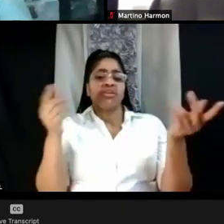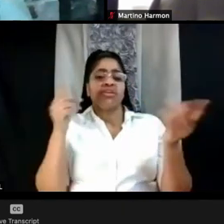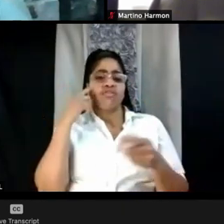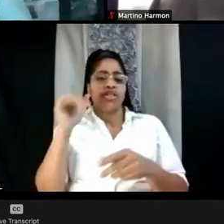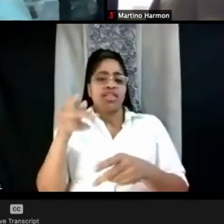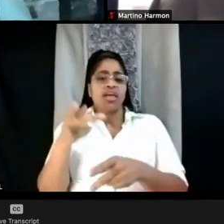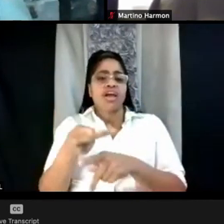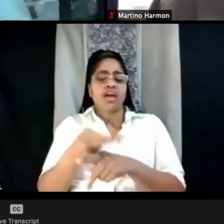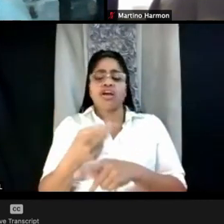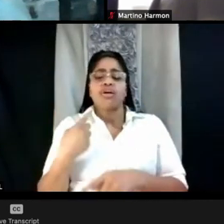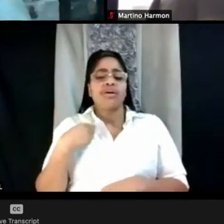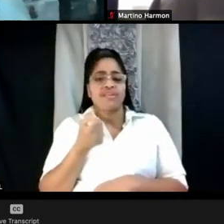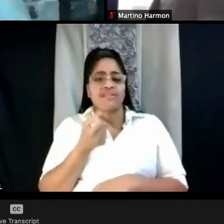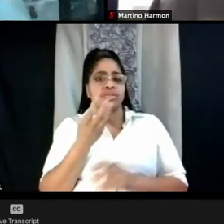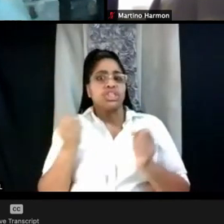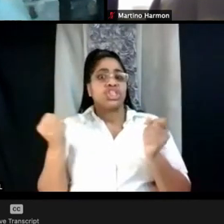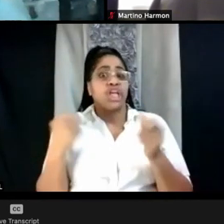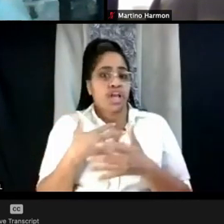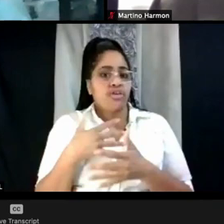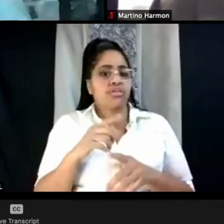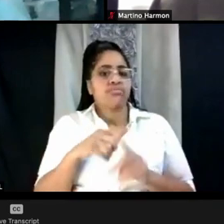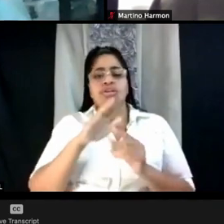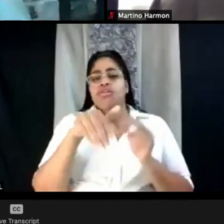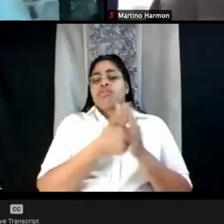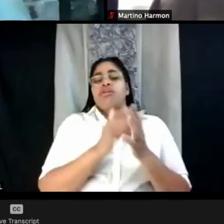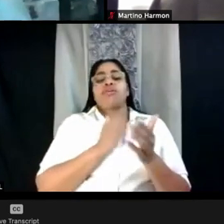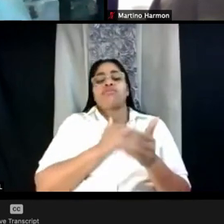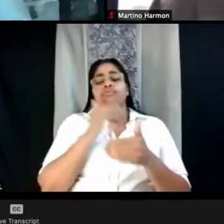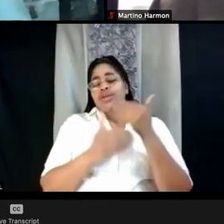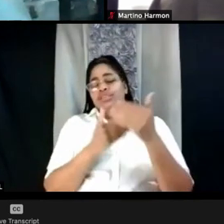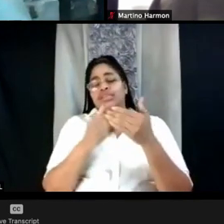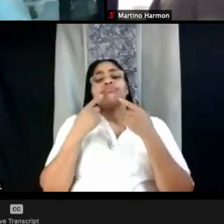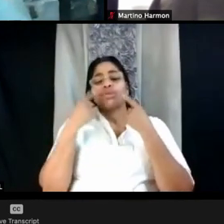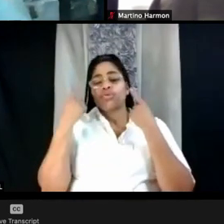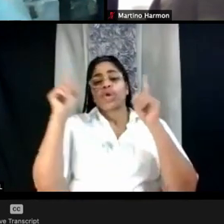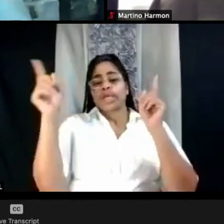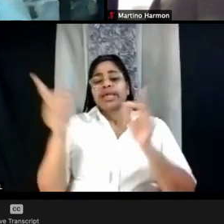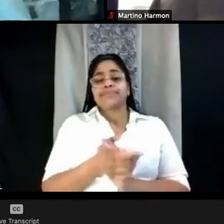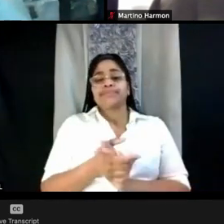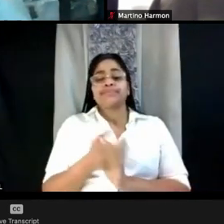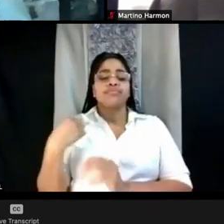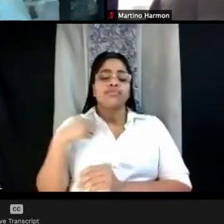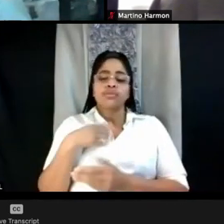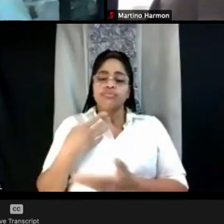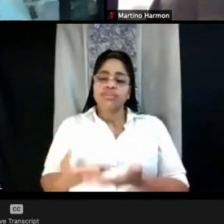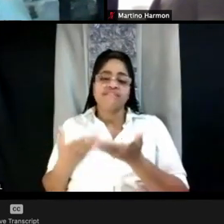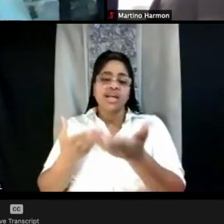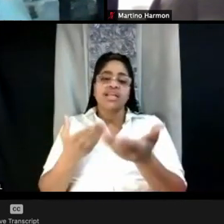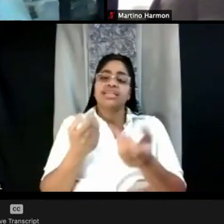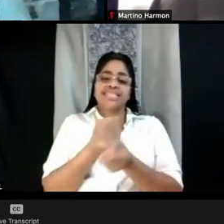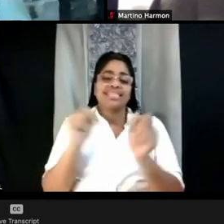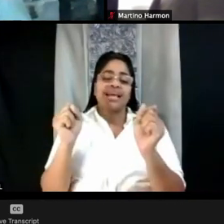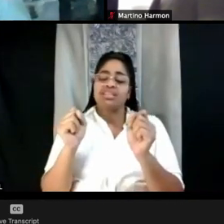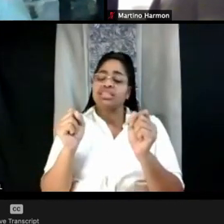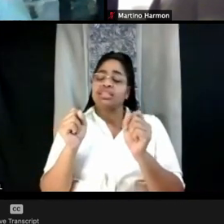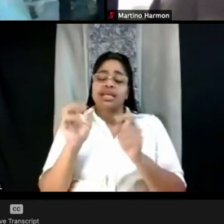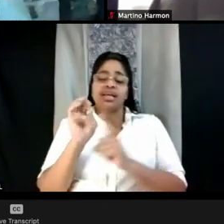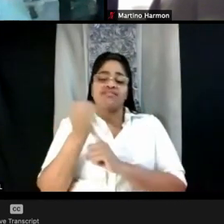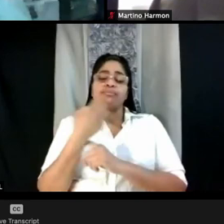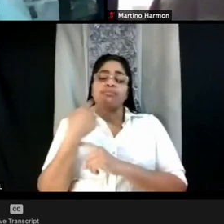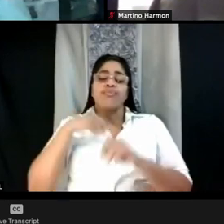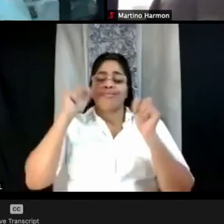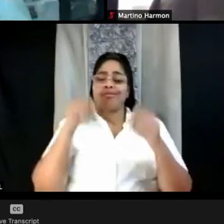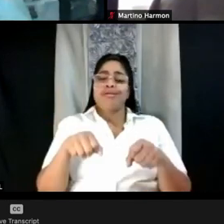We've had a couple of scares, but all of our processes have been working. And so we're providing the safest environment that we can.